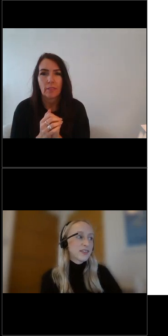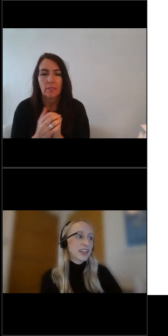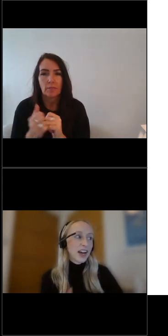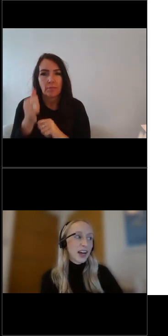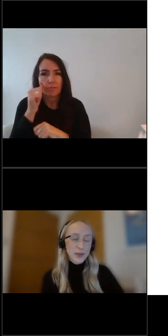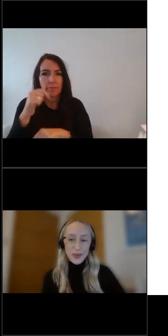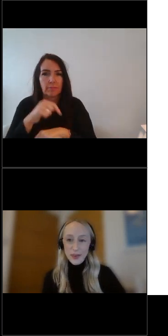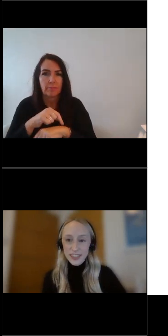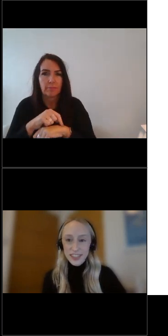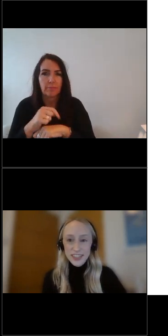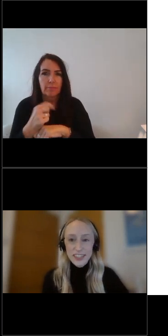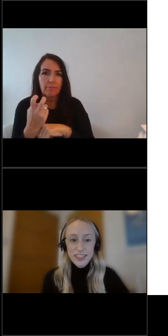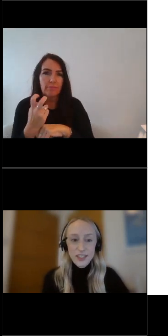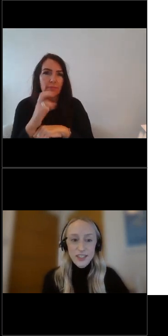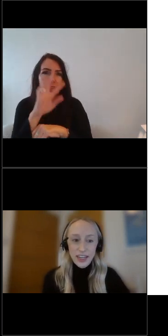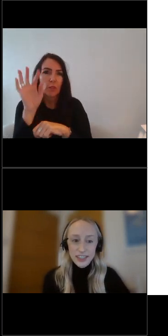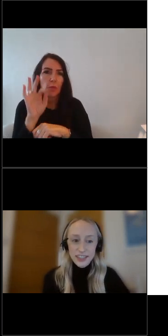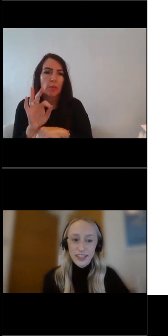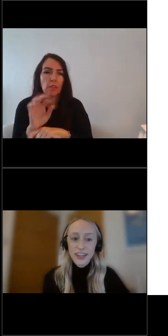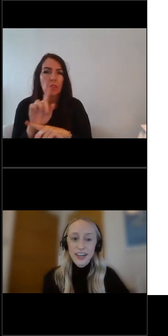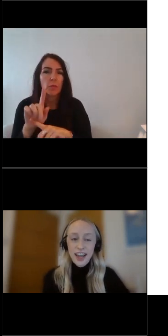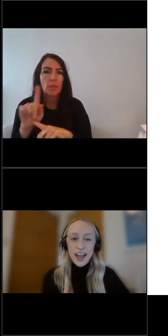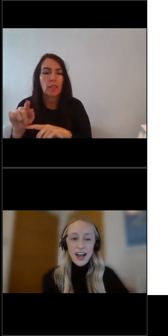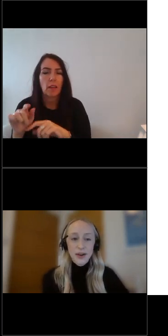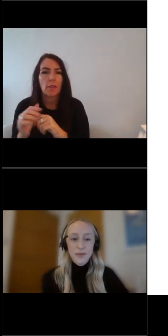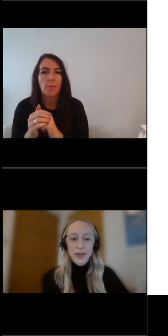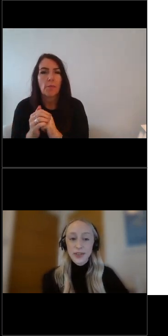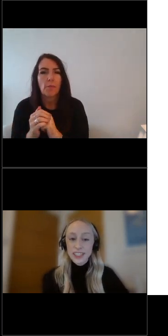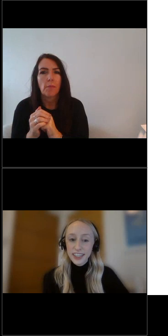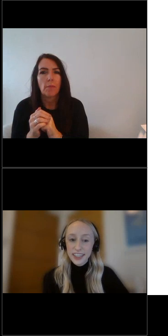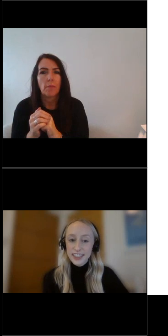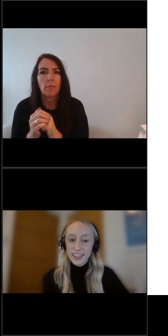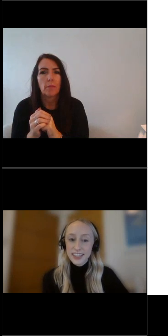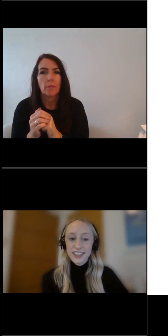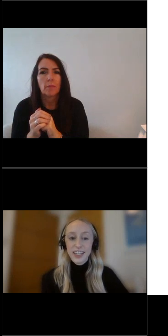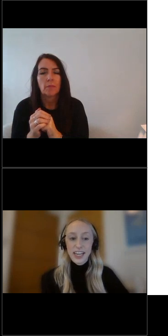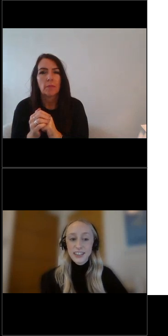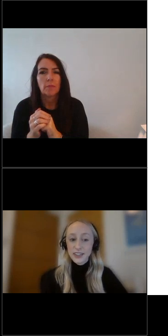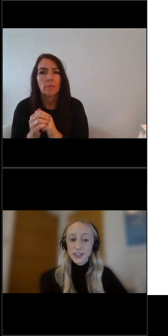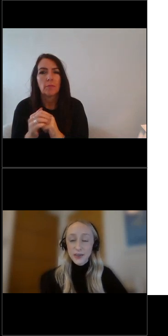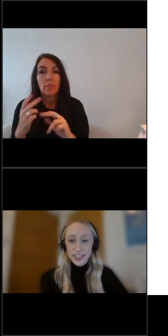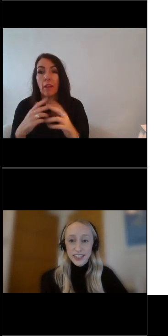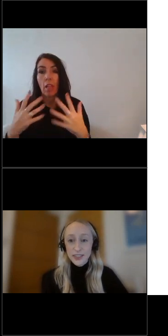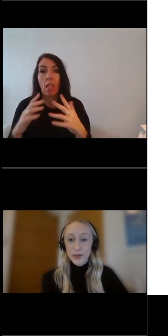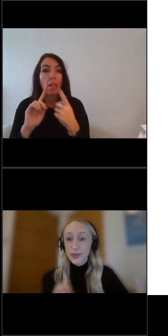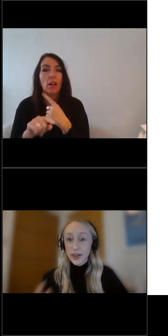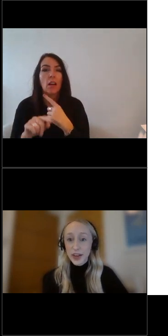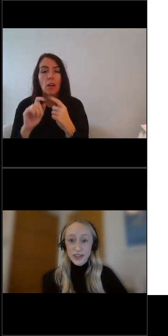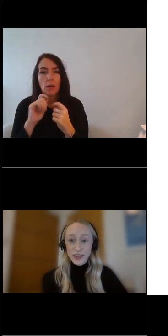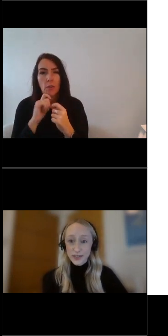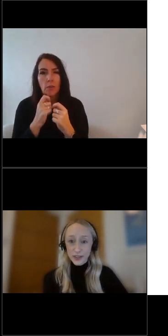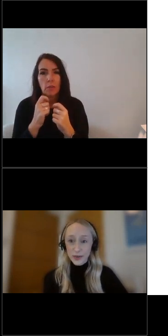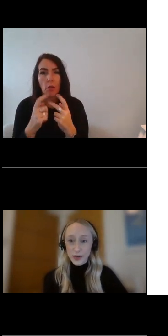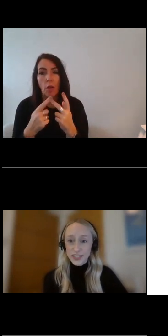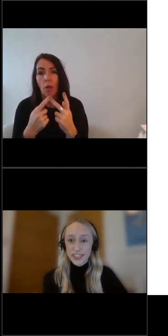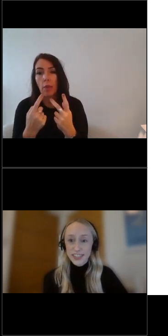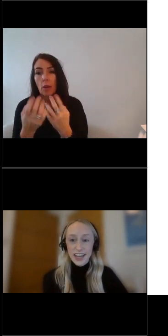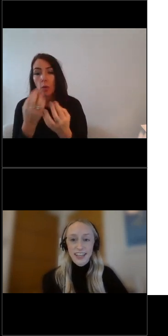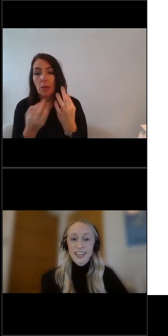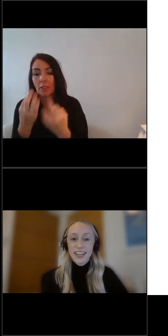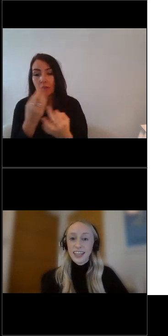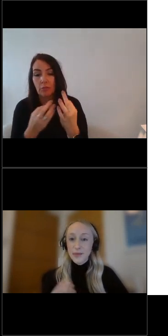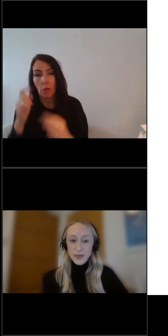have a couple of questions to answer. But if we didn't get a chance to answer your questions, or if you have any further questions